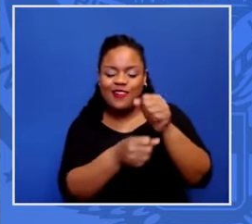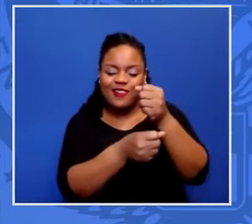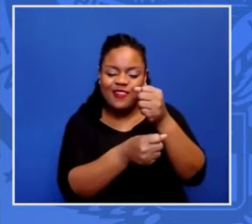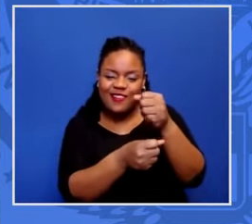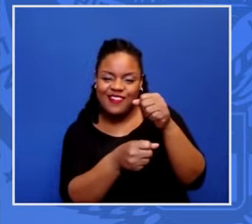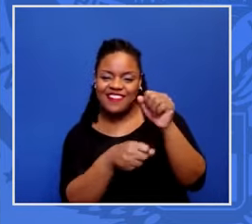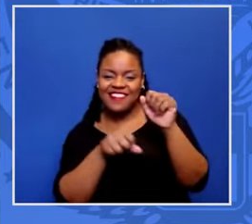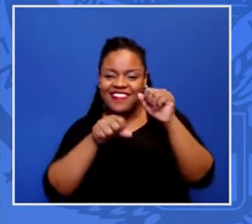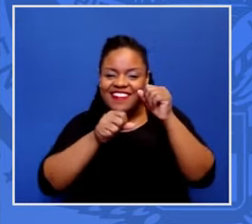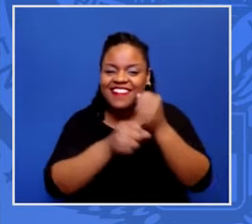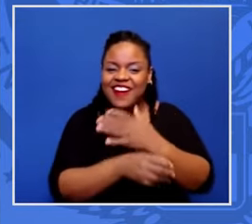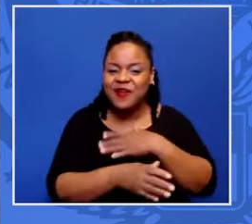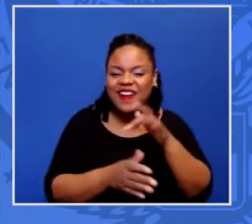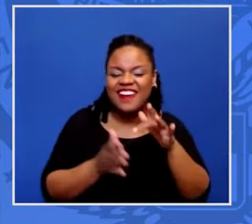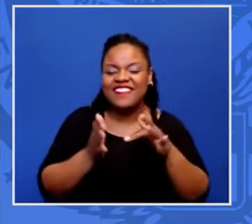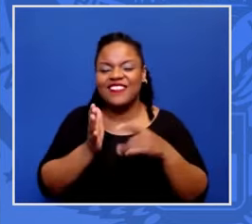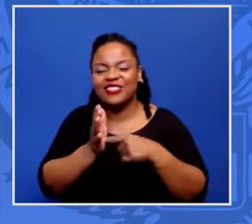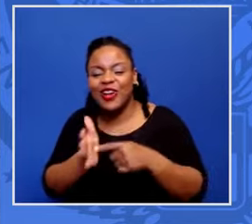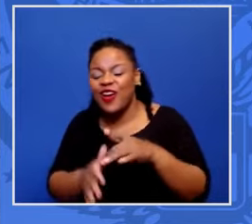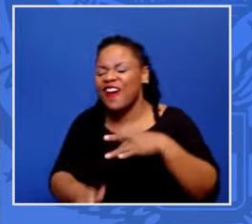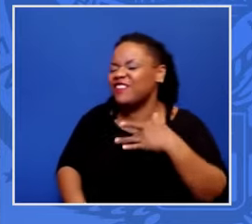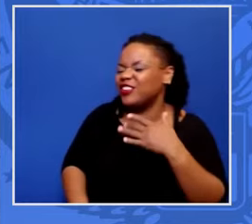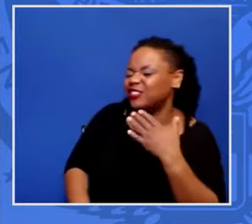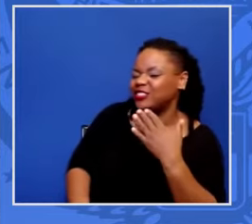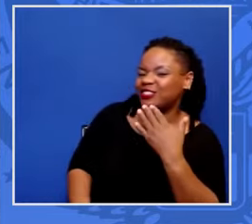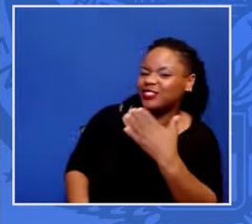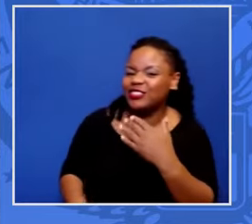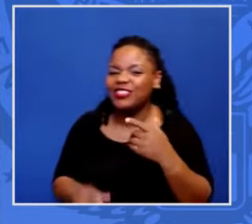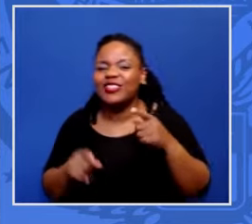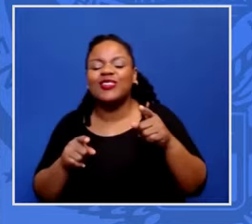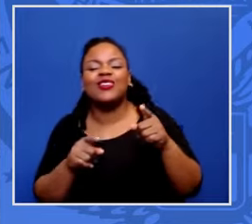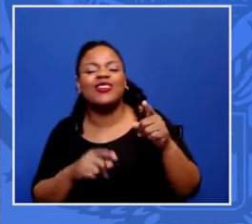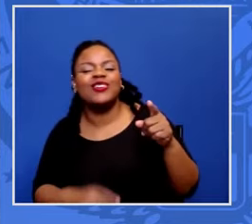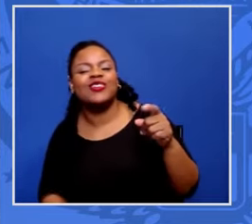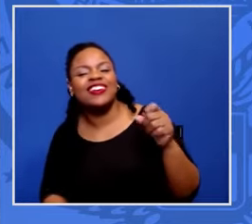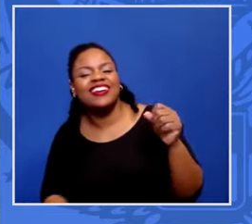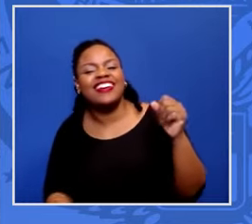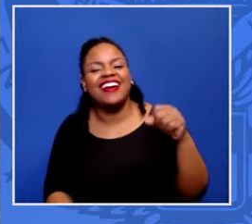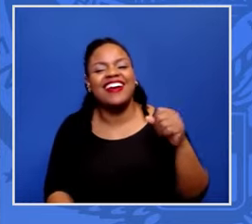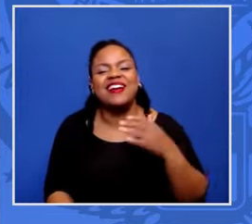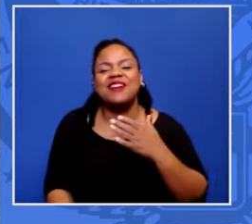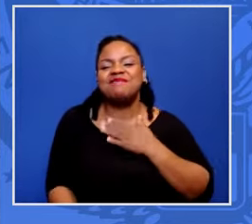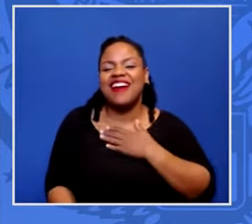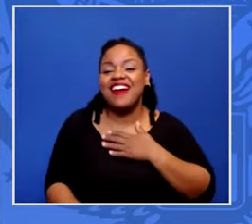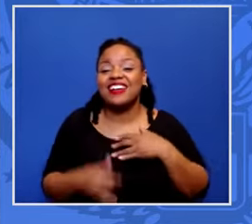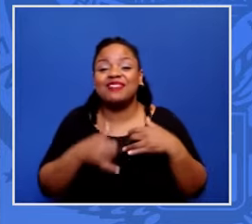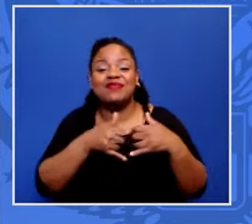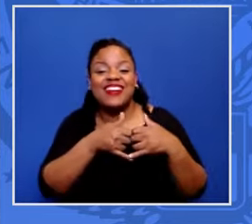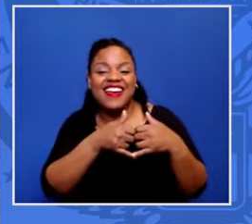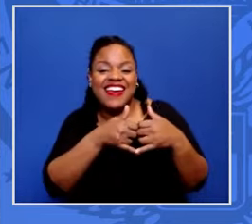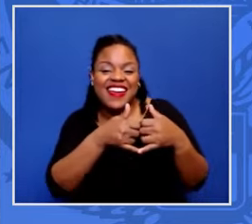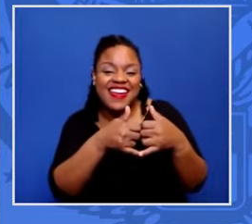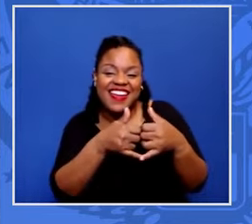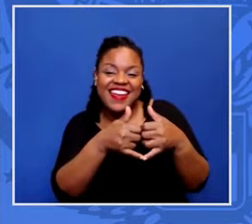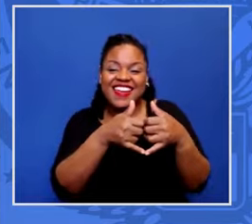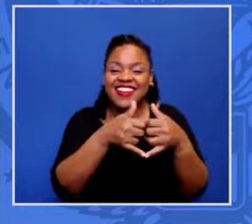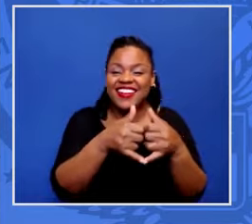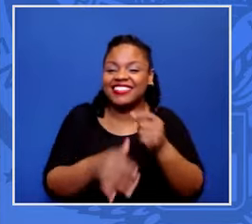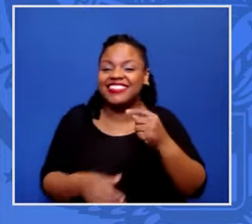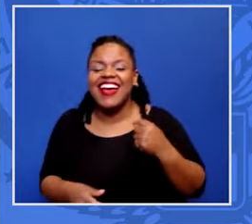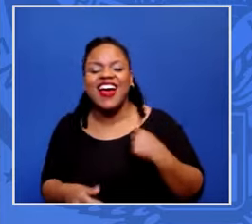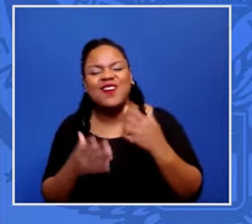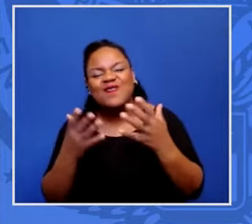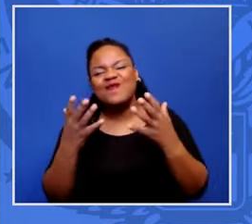good. Tú eres el imán y yo soy el metal. Me voy acercando y voy armando el plan. Solo con pensarlo